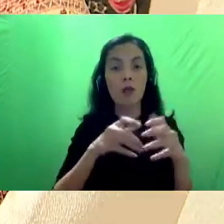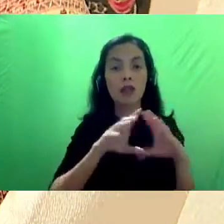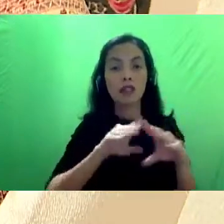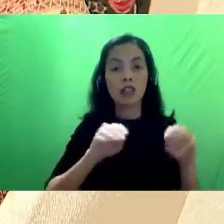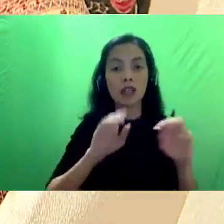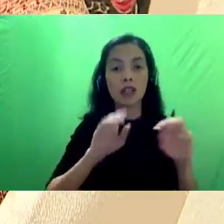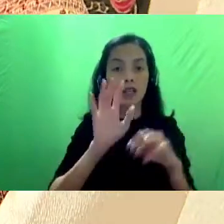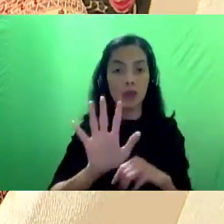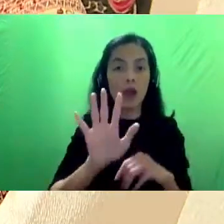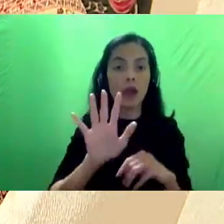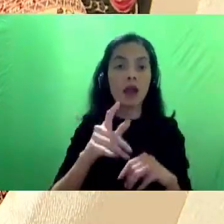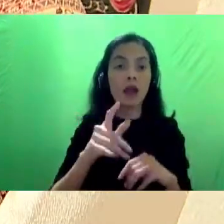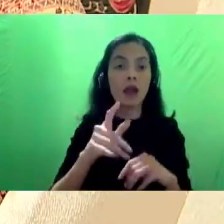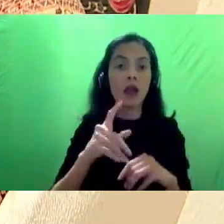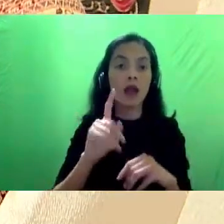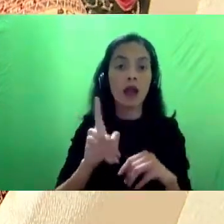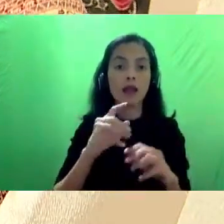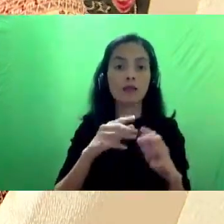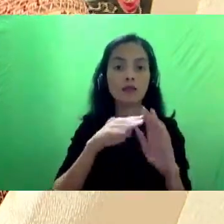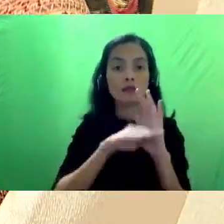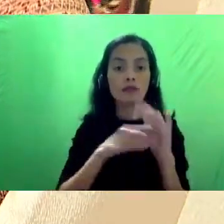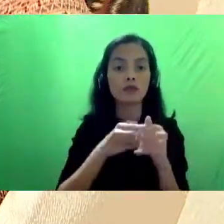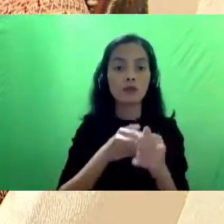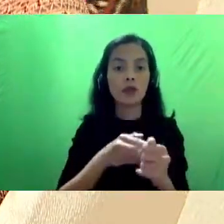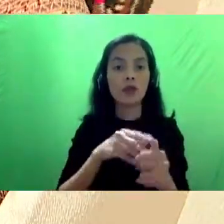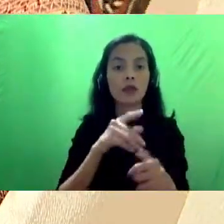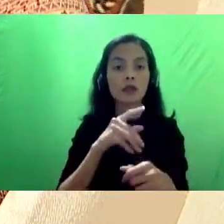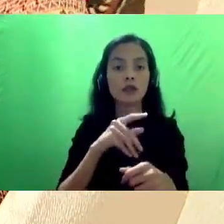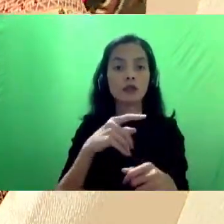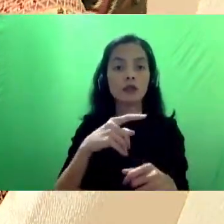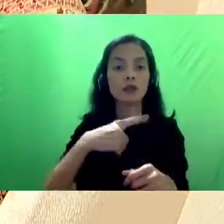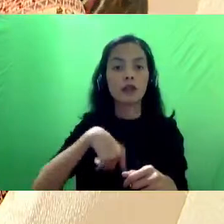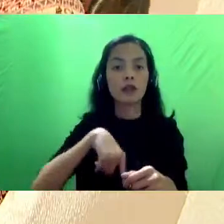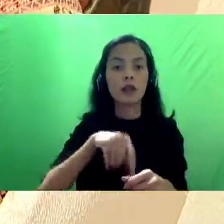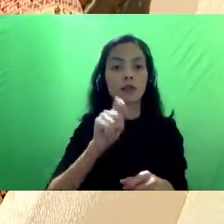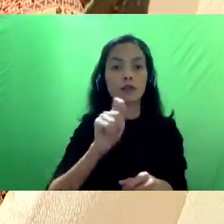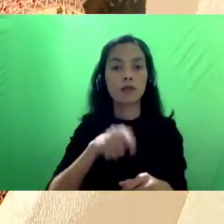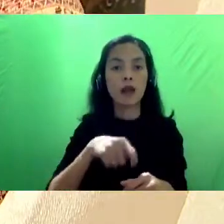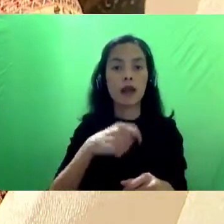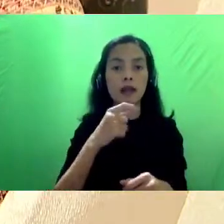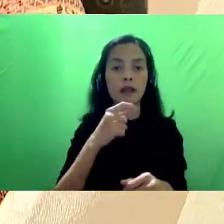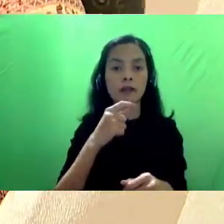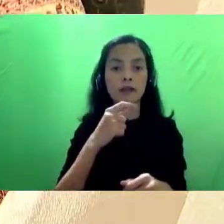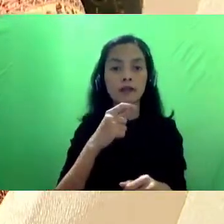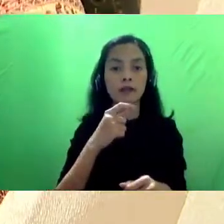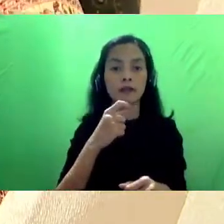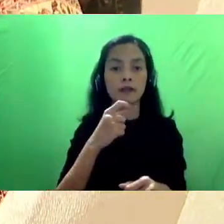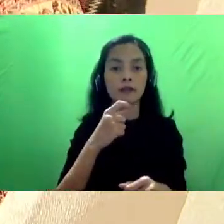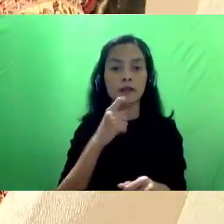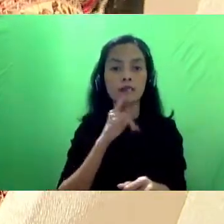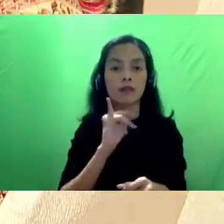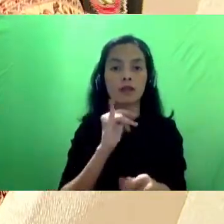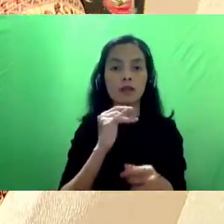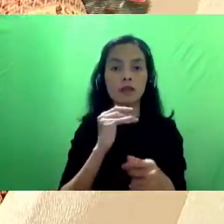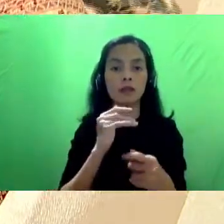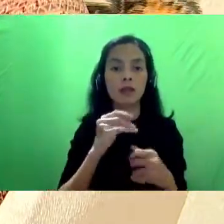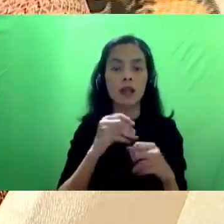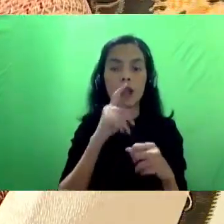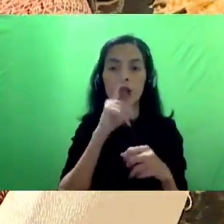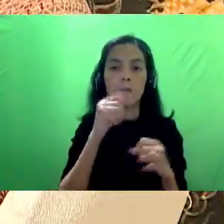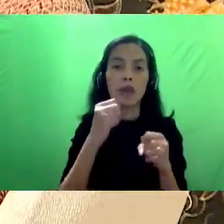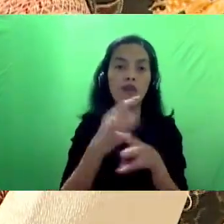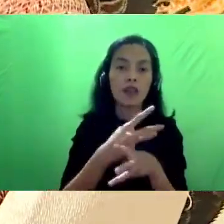policy brief which argues that in order to have a better and more effective social